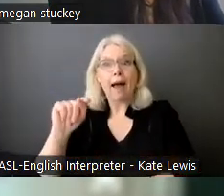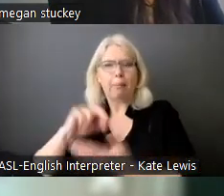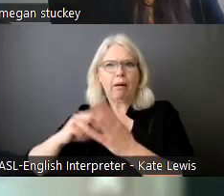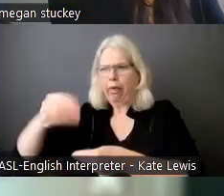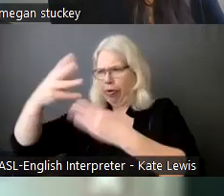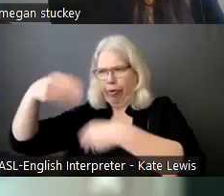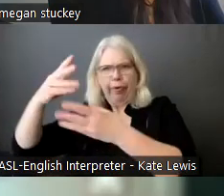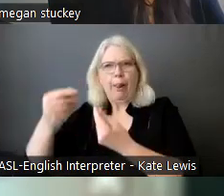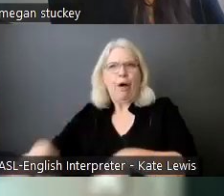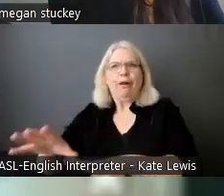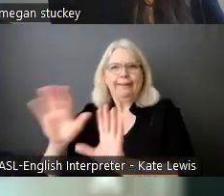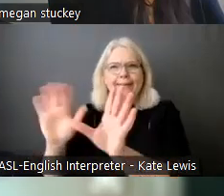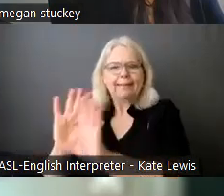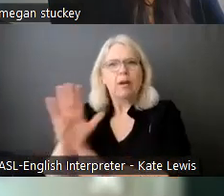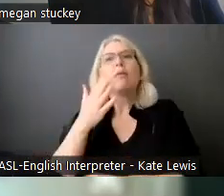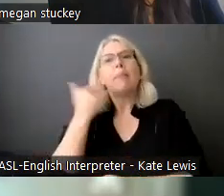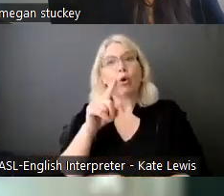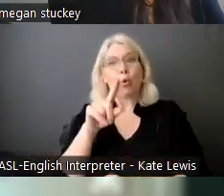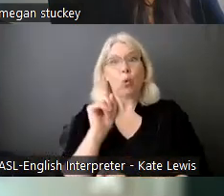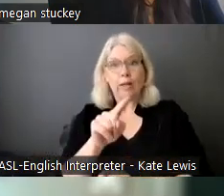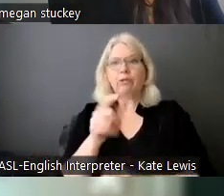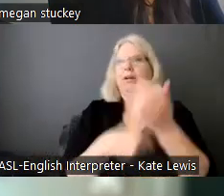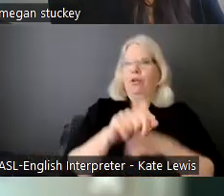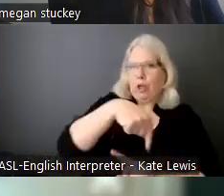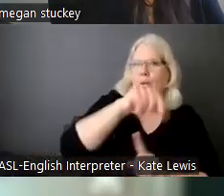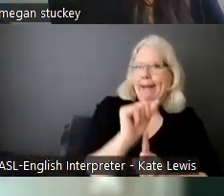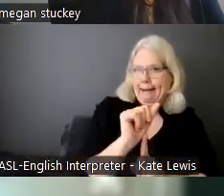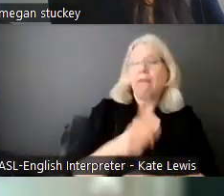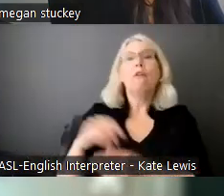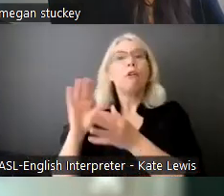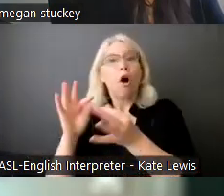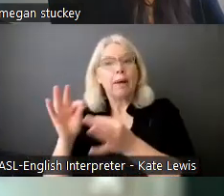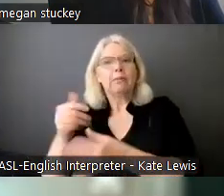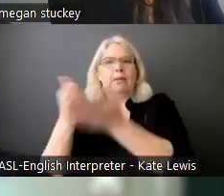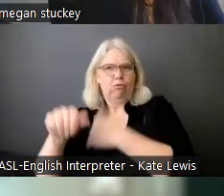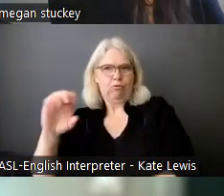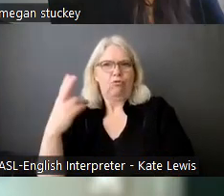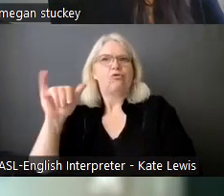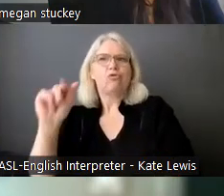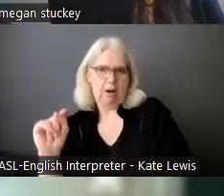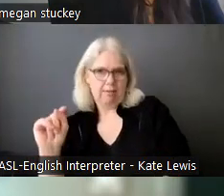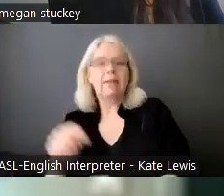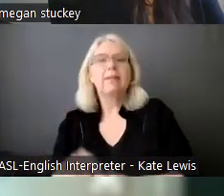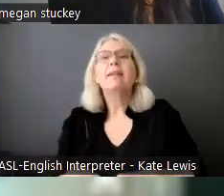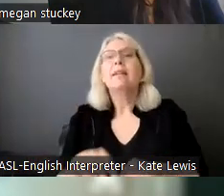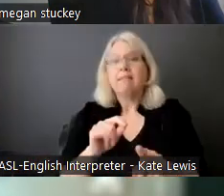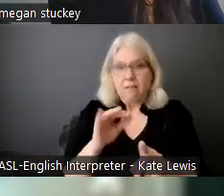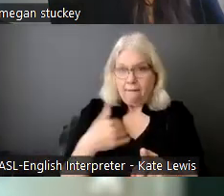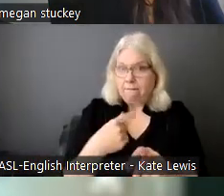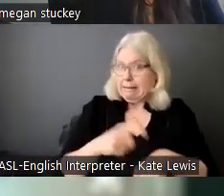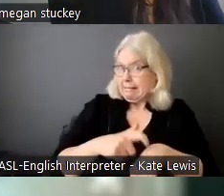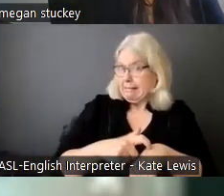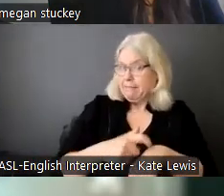make sure we have time, and we will post responses as well during the webinar and after as well, so using the